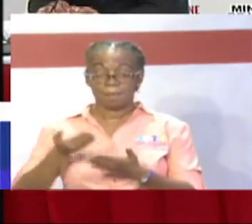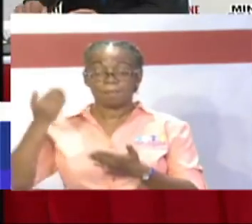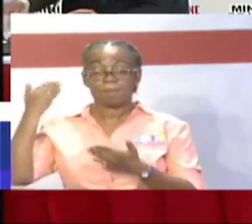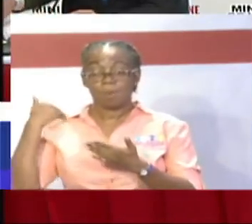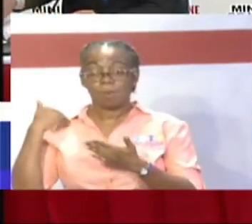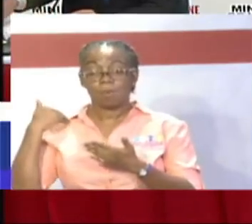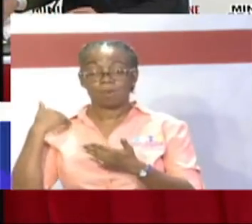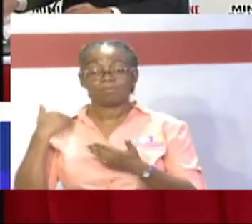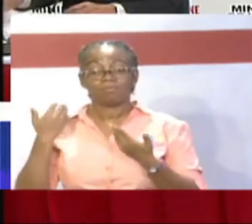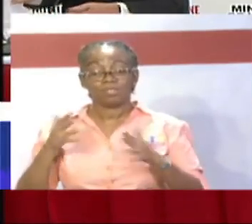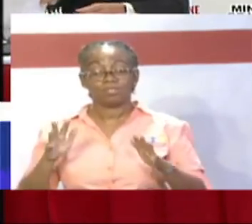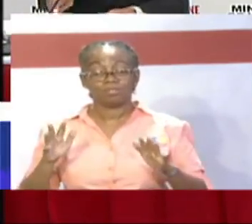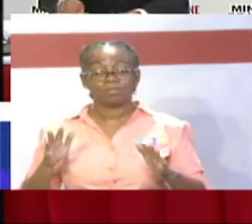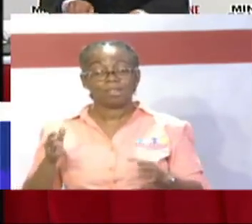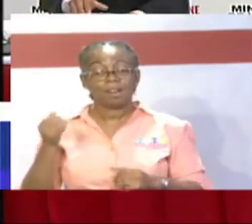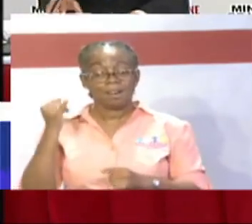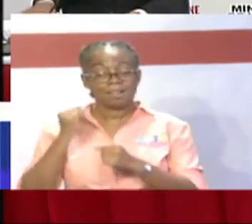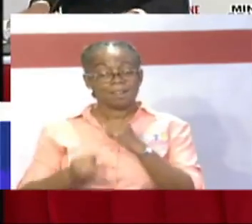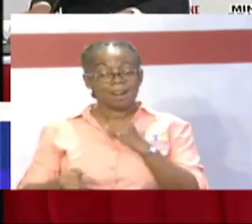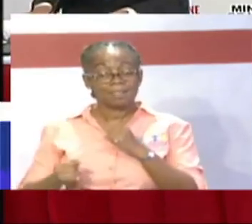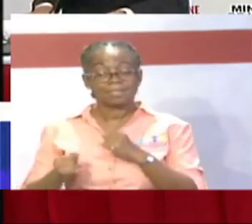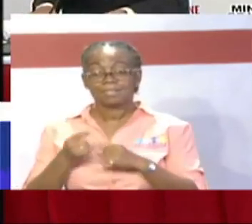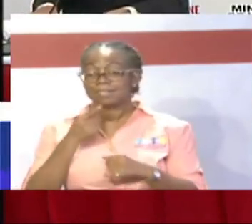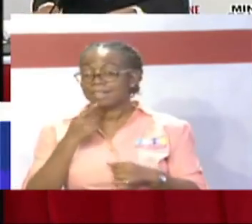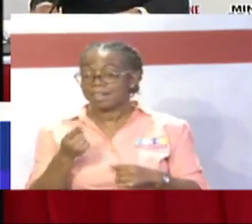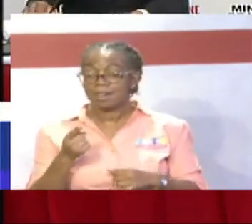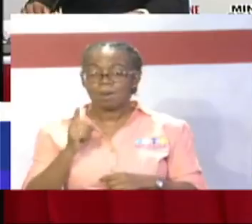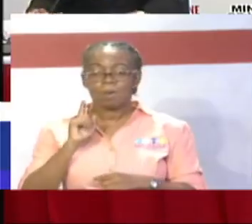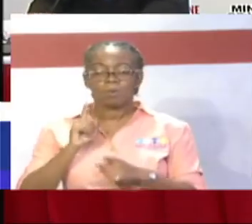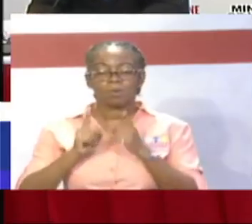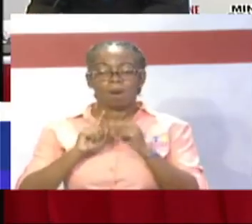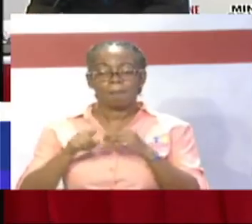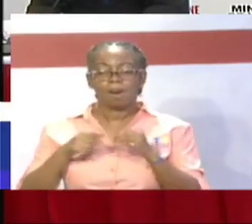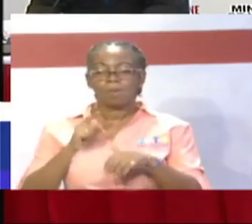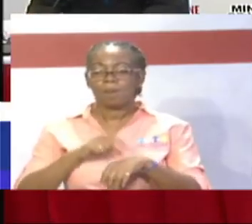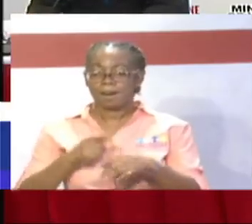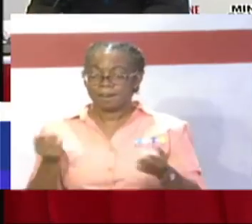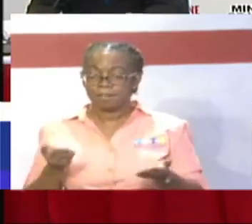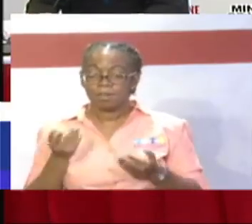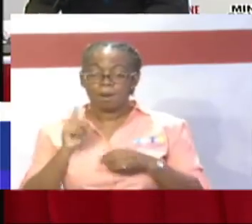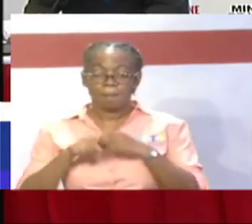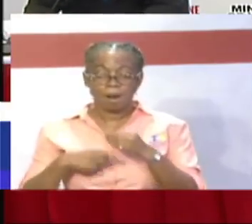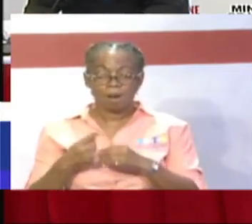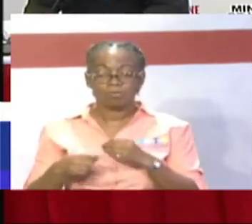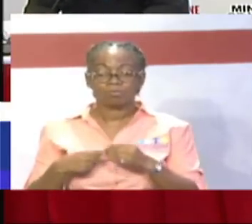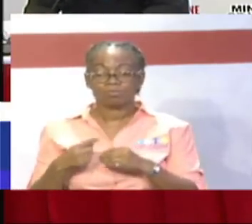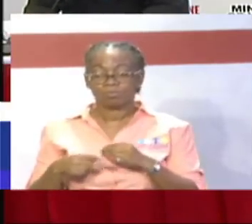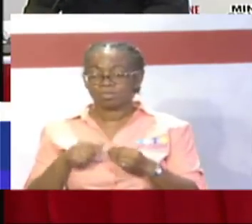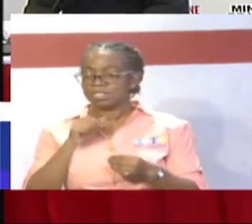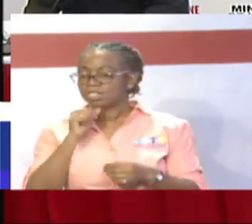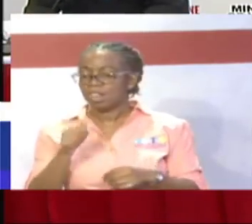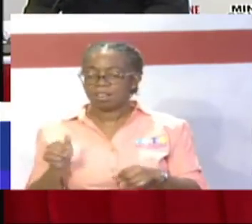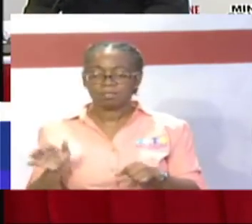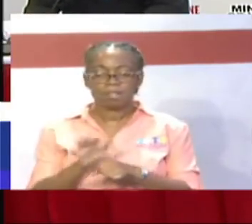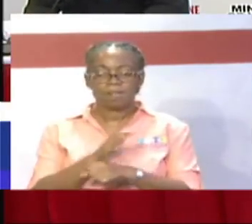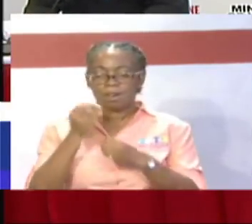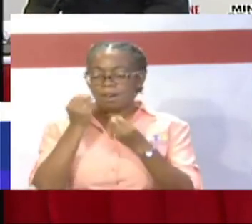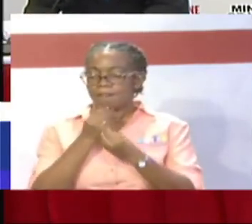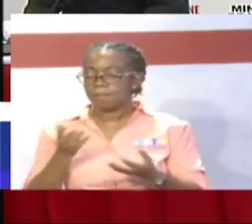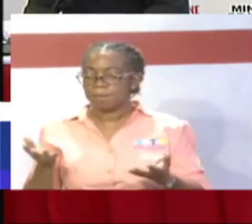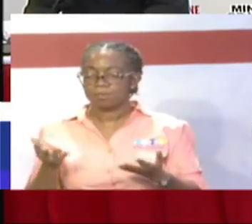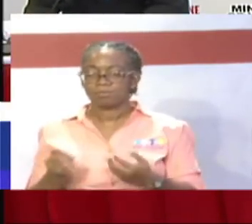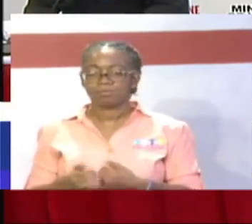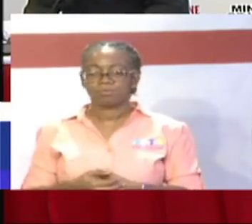you off, the last couple of times you were here, you spoke about a lack of information